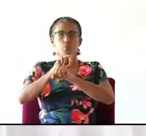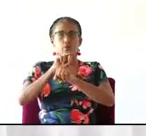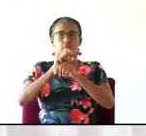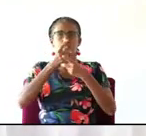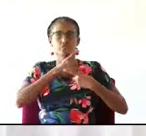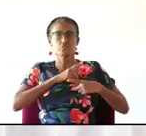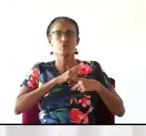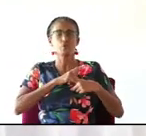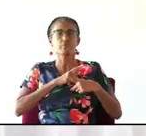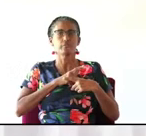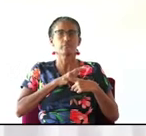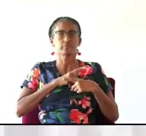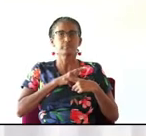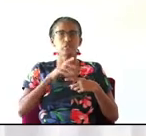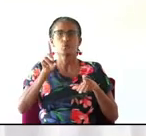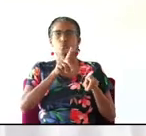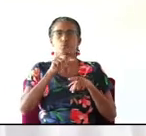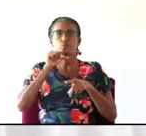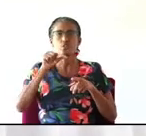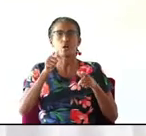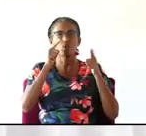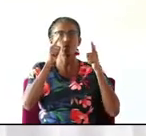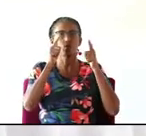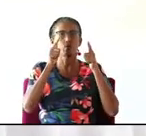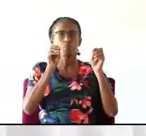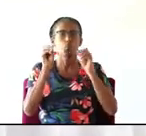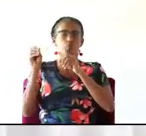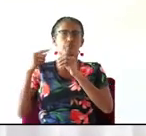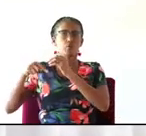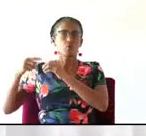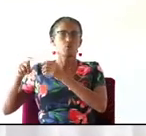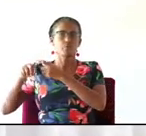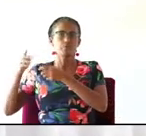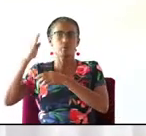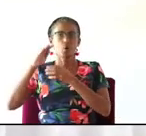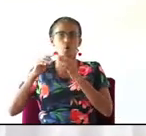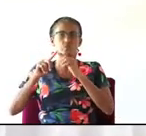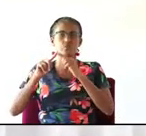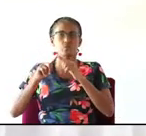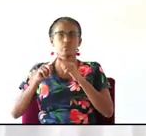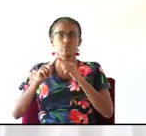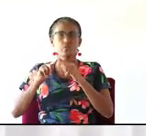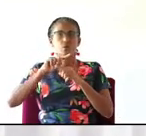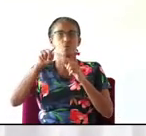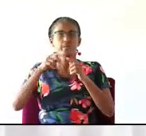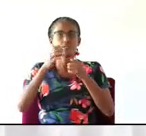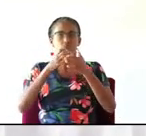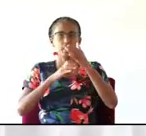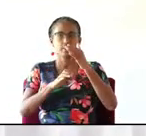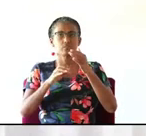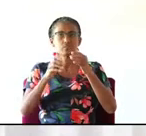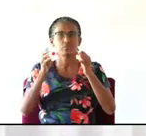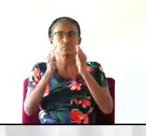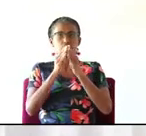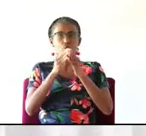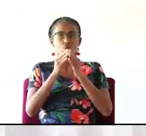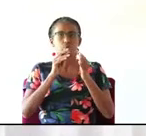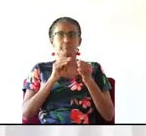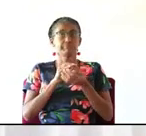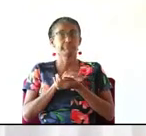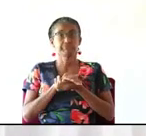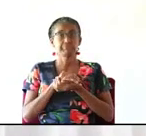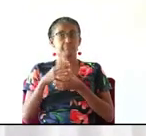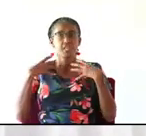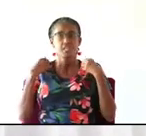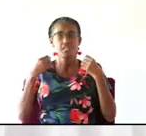wages. Do not move around from house to house. When you enter a town and are welcomed, eat what is offered to you.